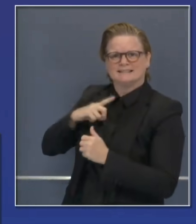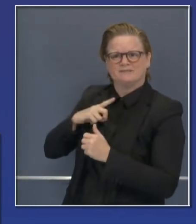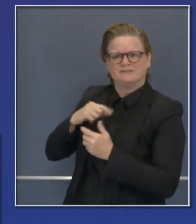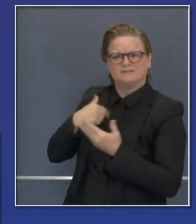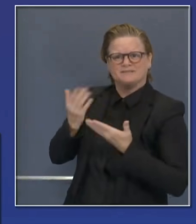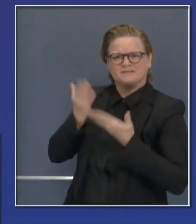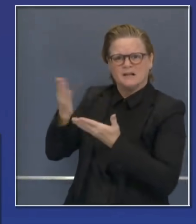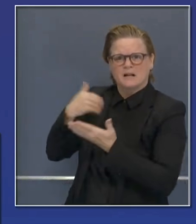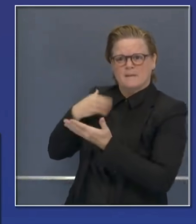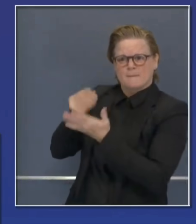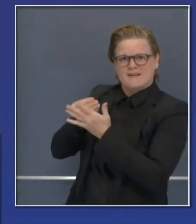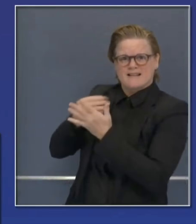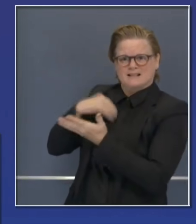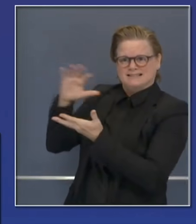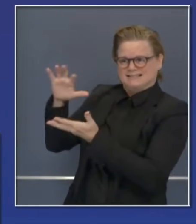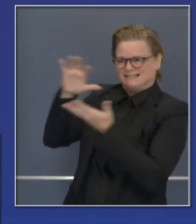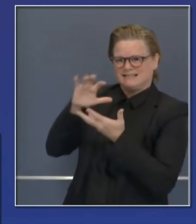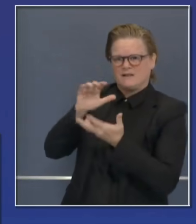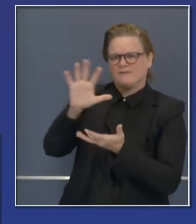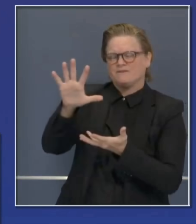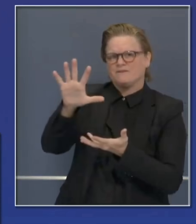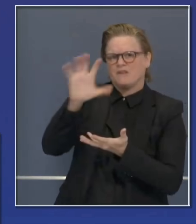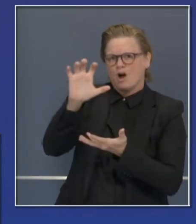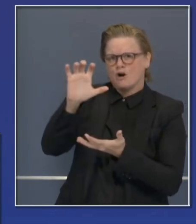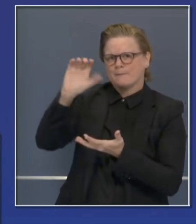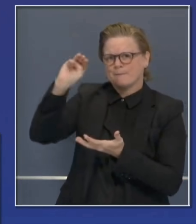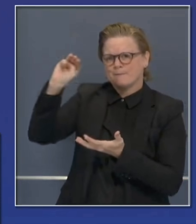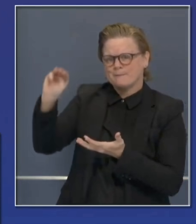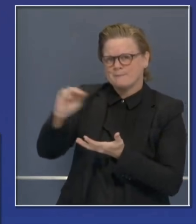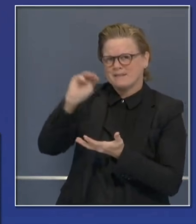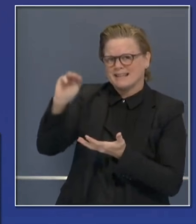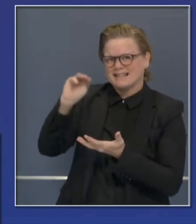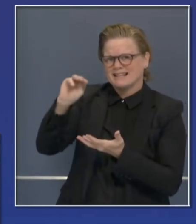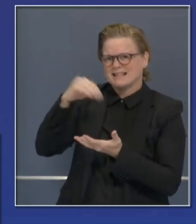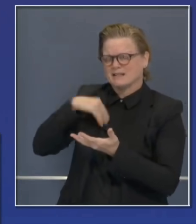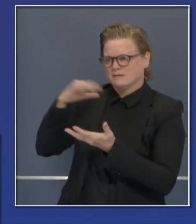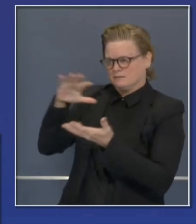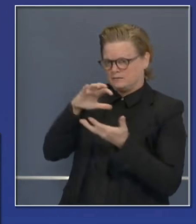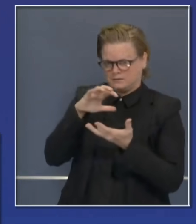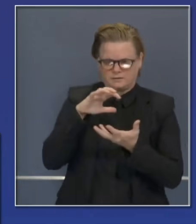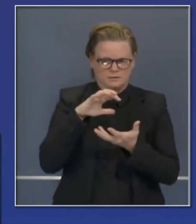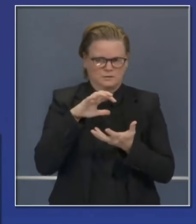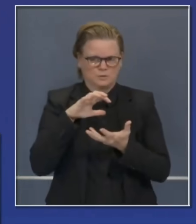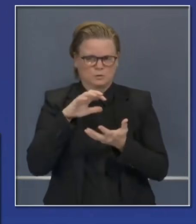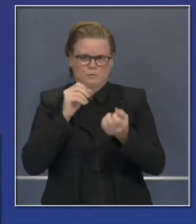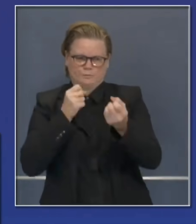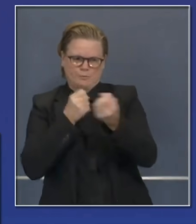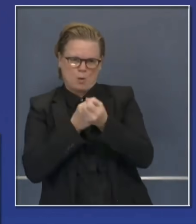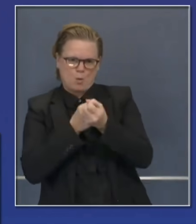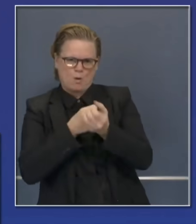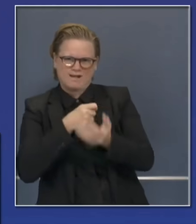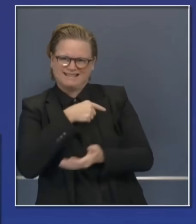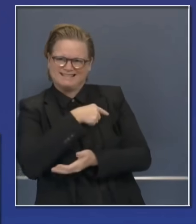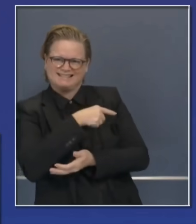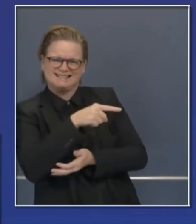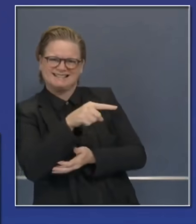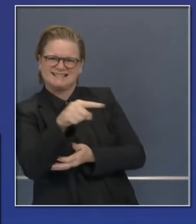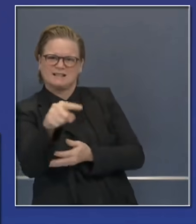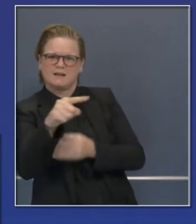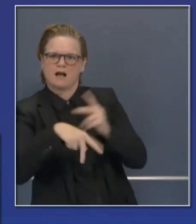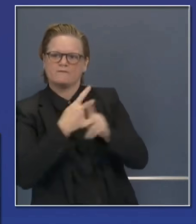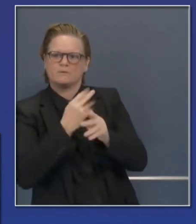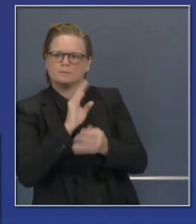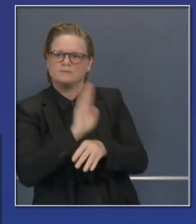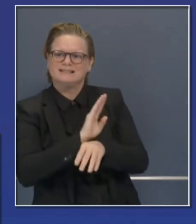weekend working with our team to broadly tip the hat to support using our reserve accounts to get